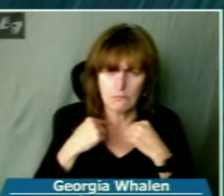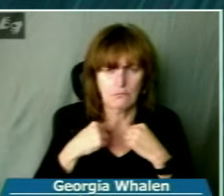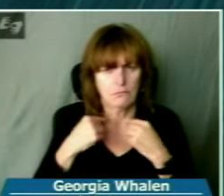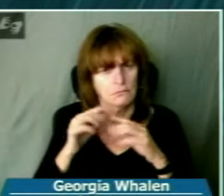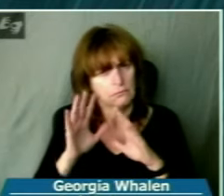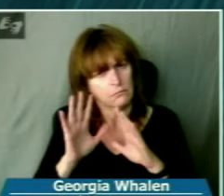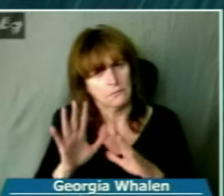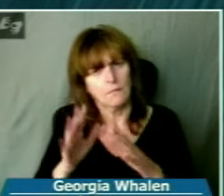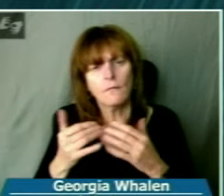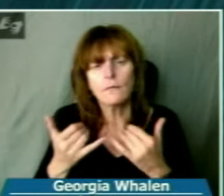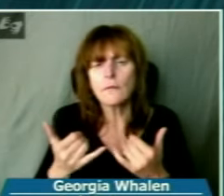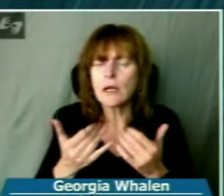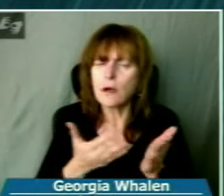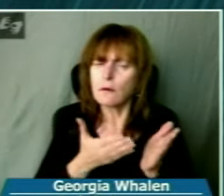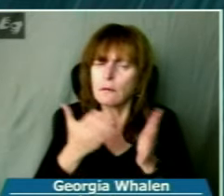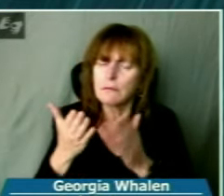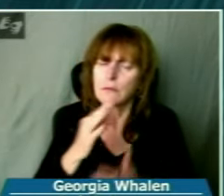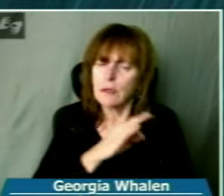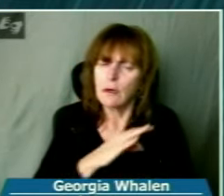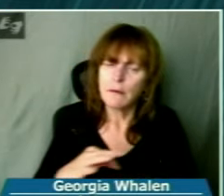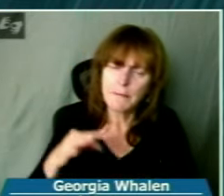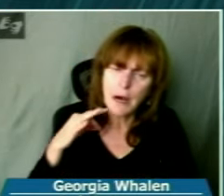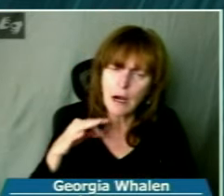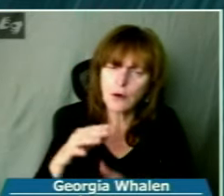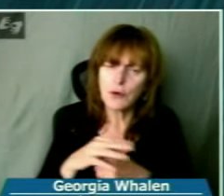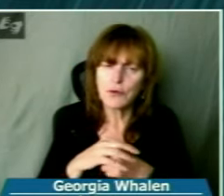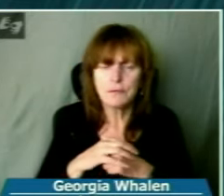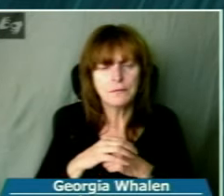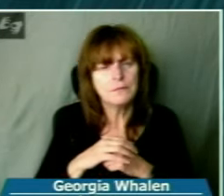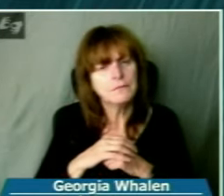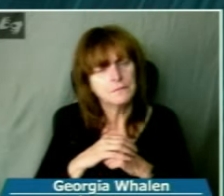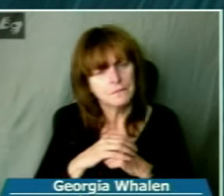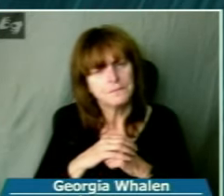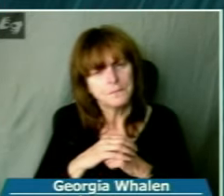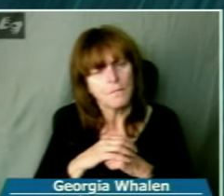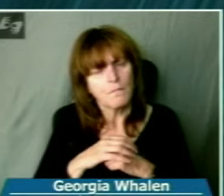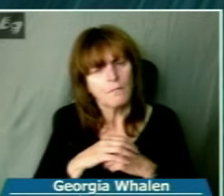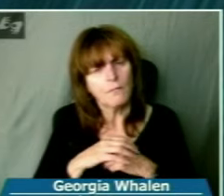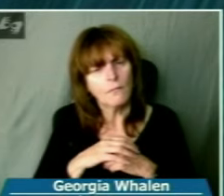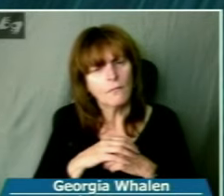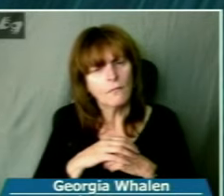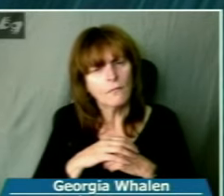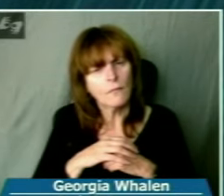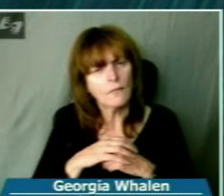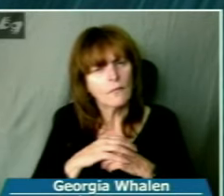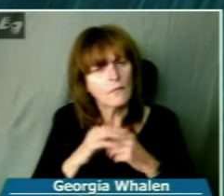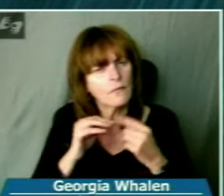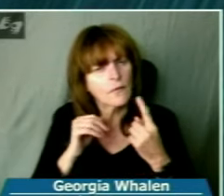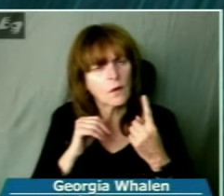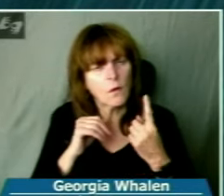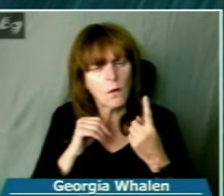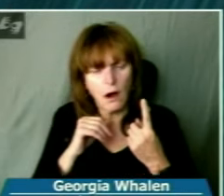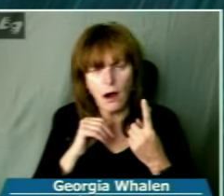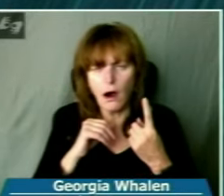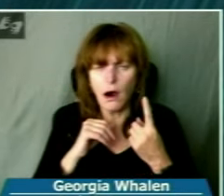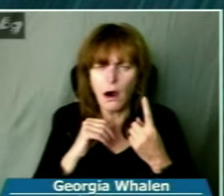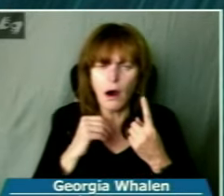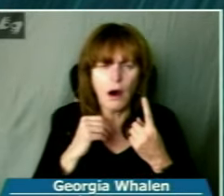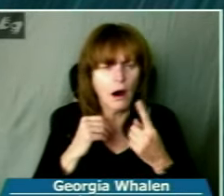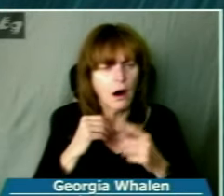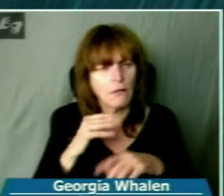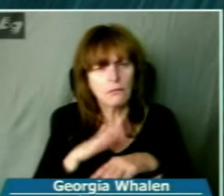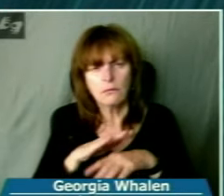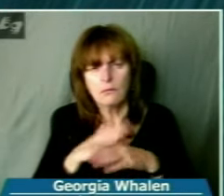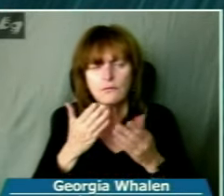going to head back over to you now. Is this considering changing some high pedestrian traffic areas to